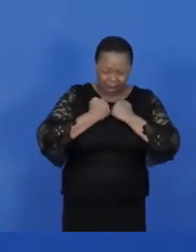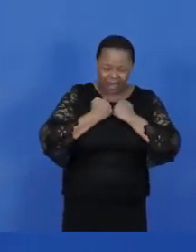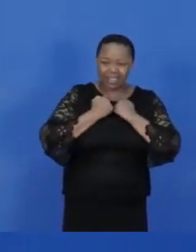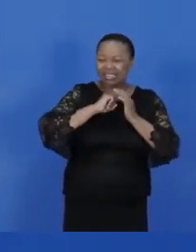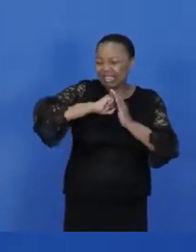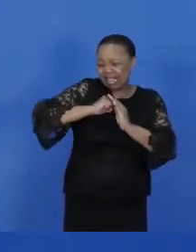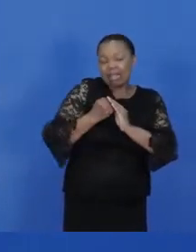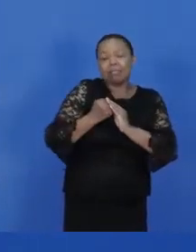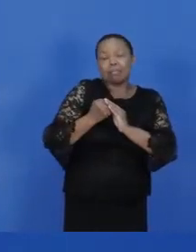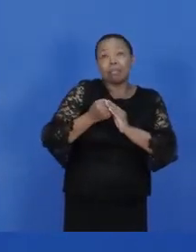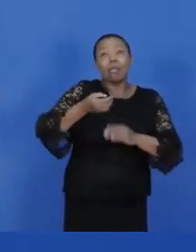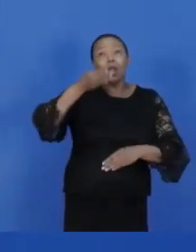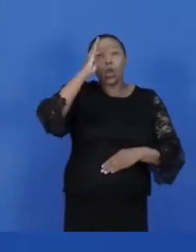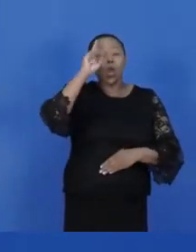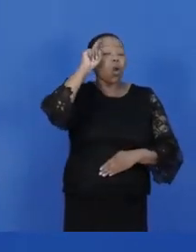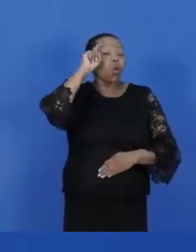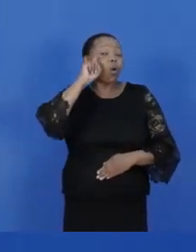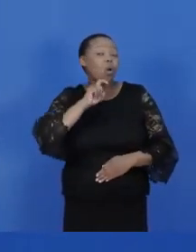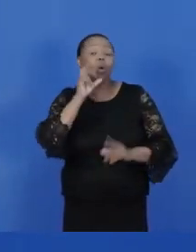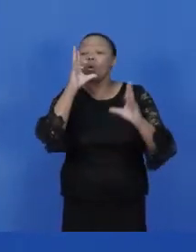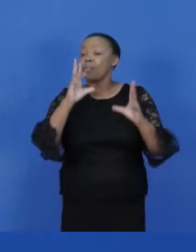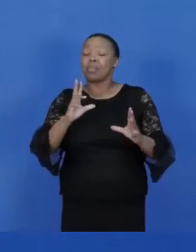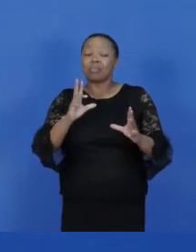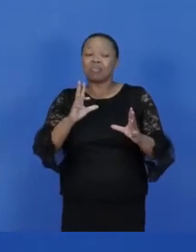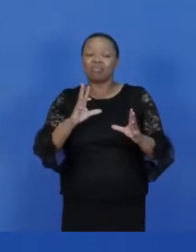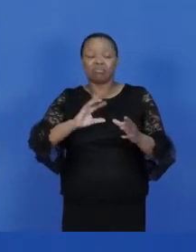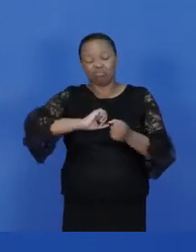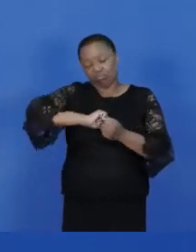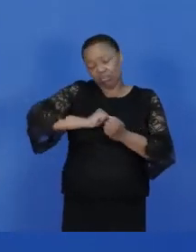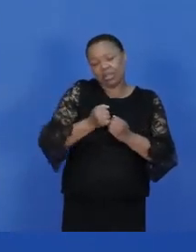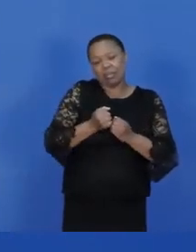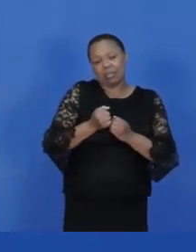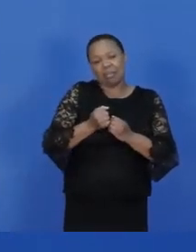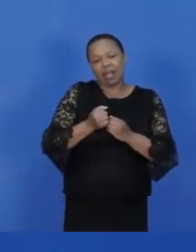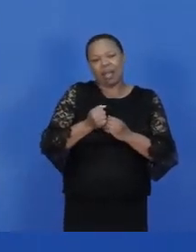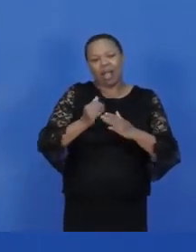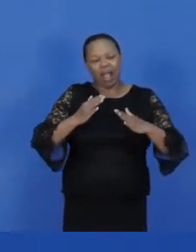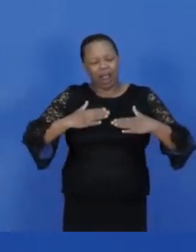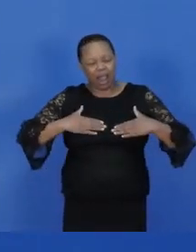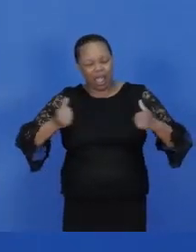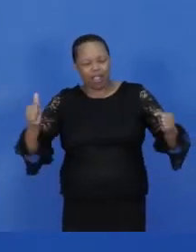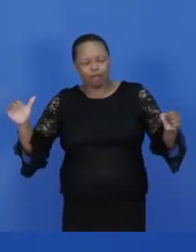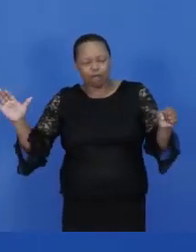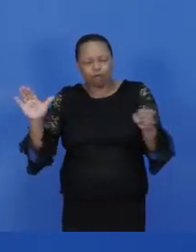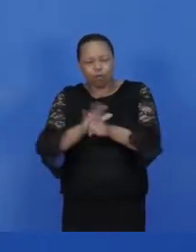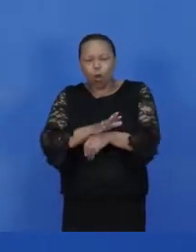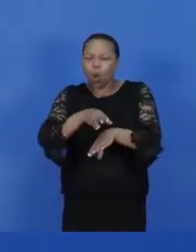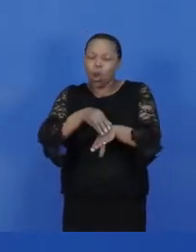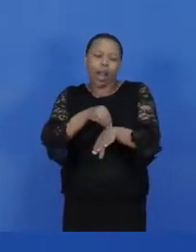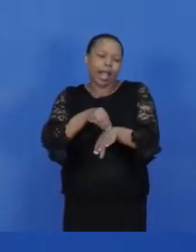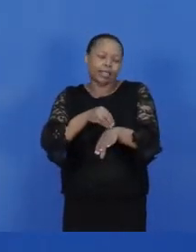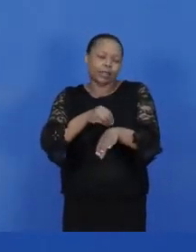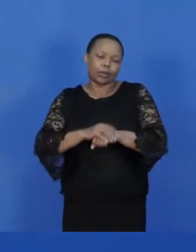God will sustain the elderly, that God will sustain them so that they would live their full age,